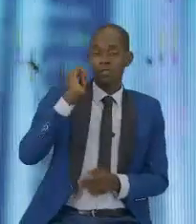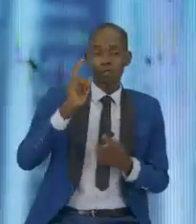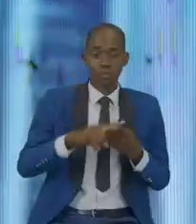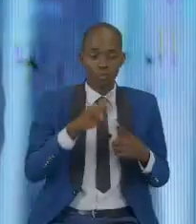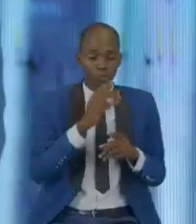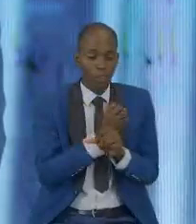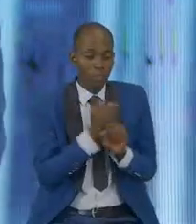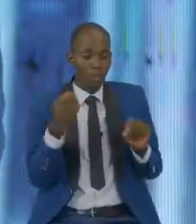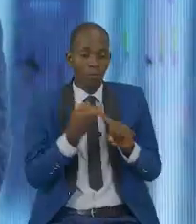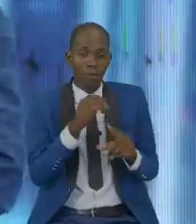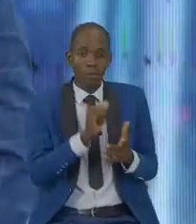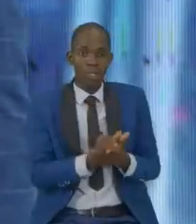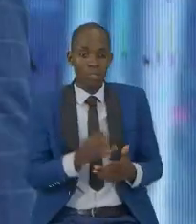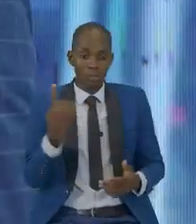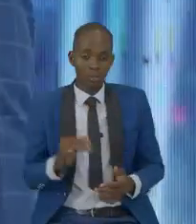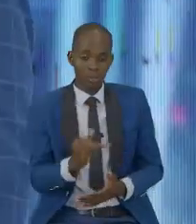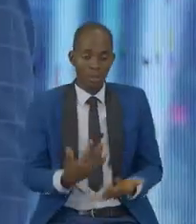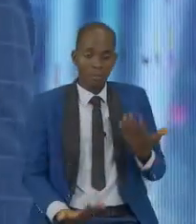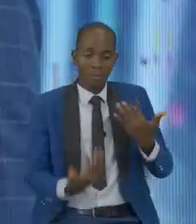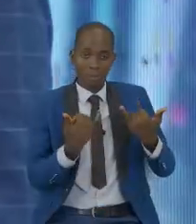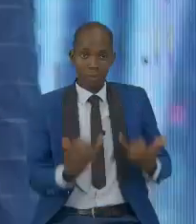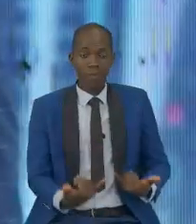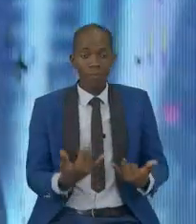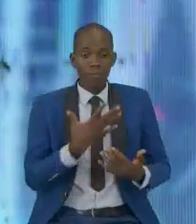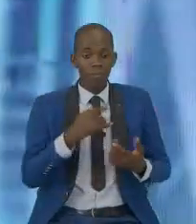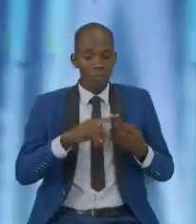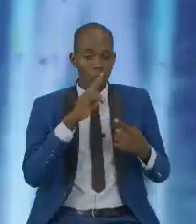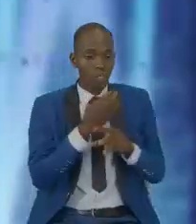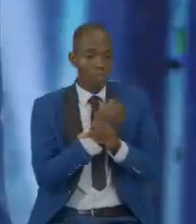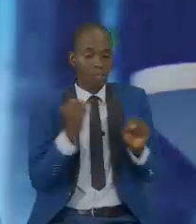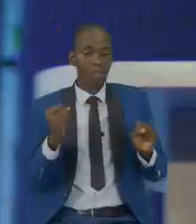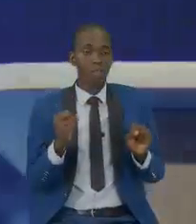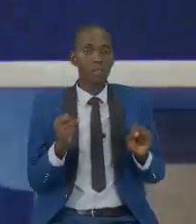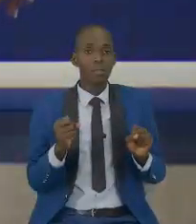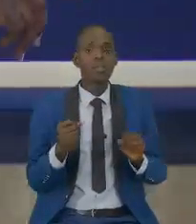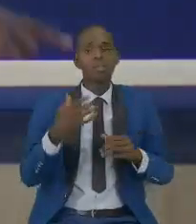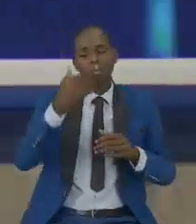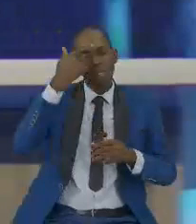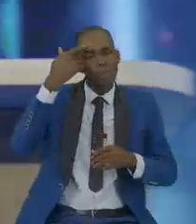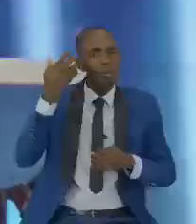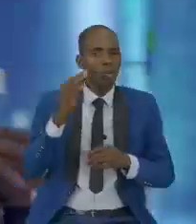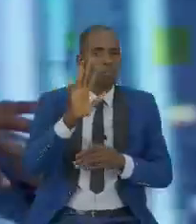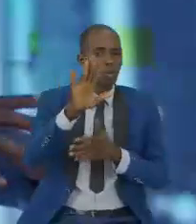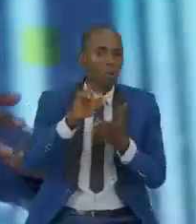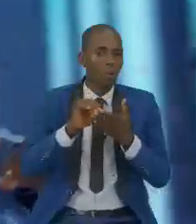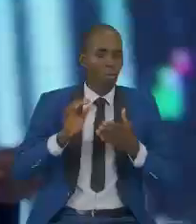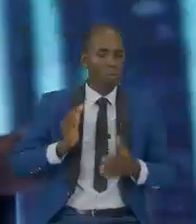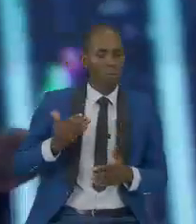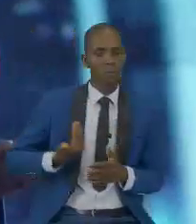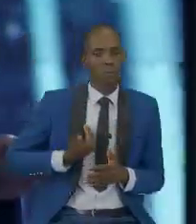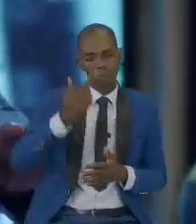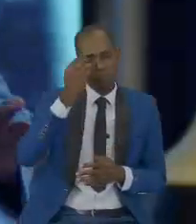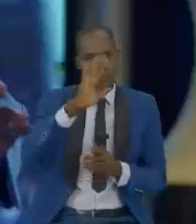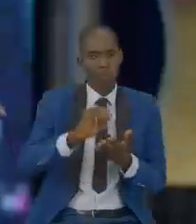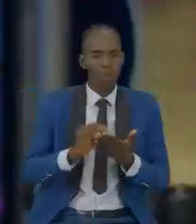now and to be redeemed and to be saved. Therefore, for the sake of your own soul, you want to come